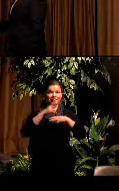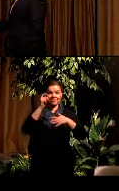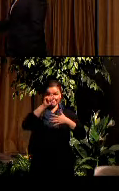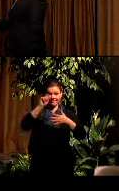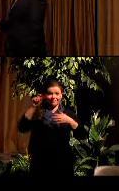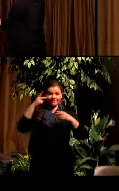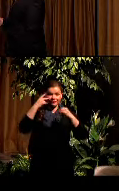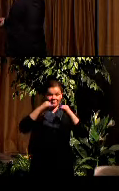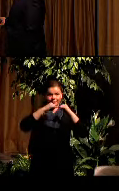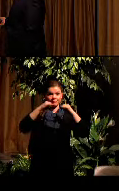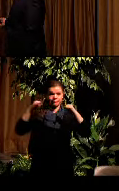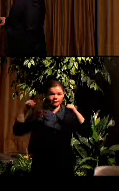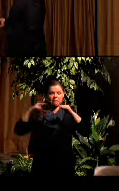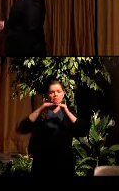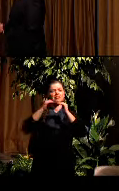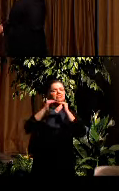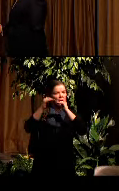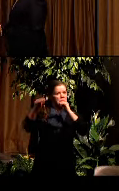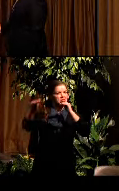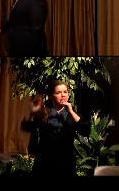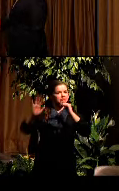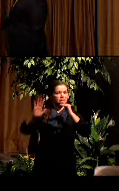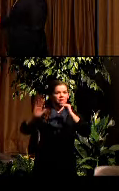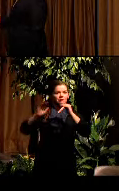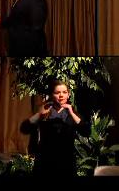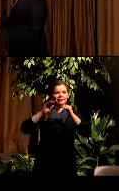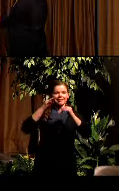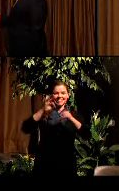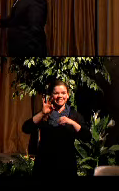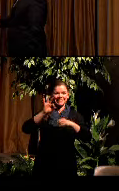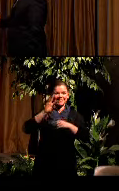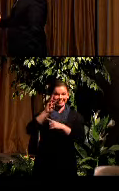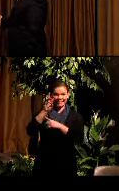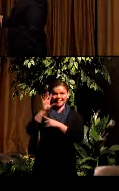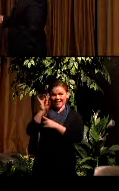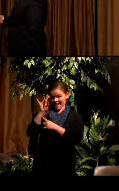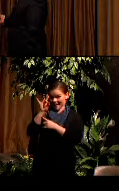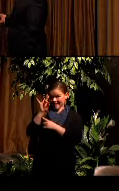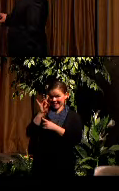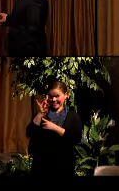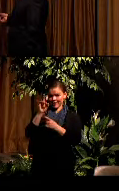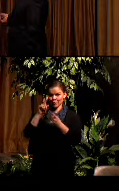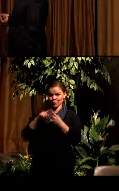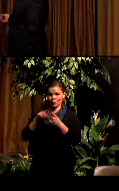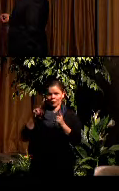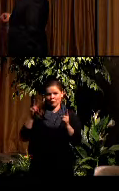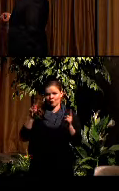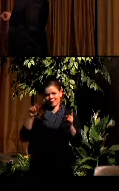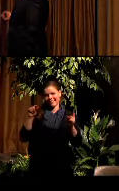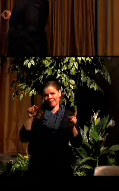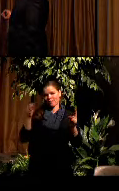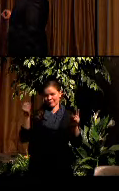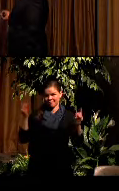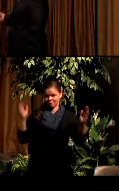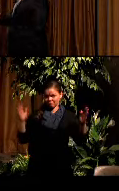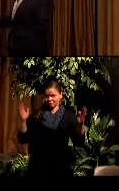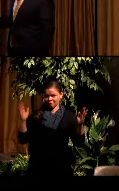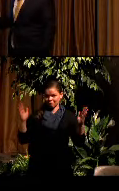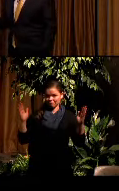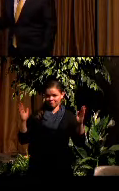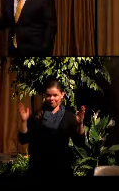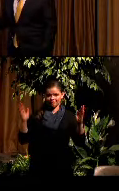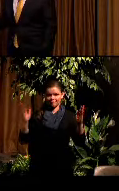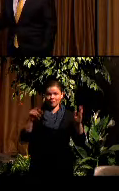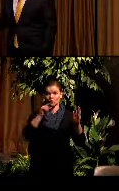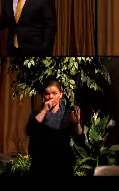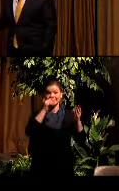since about 1968 to 2014. And what you'll see that birds in wetlands are actually doing okay. They're actually